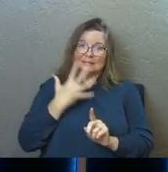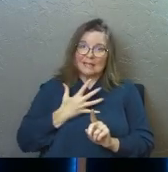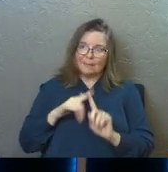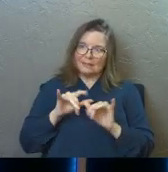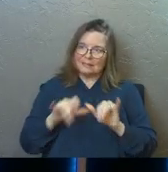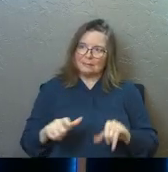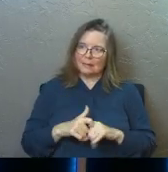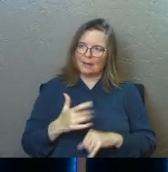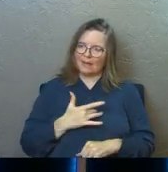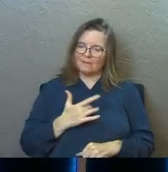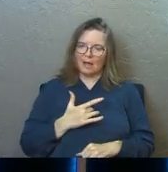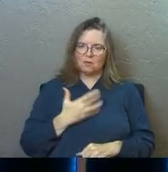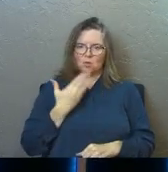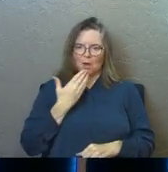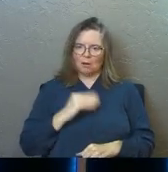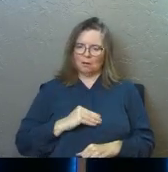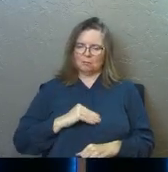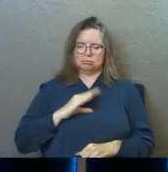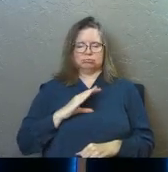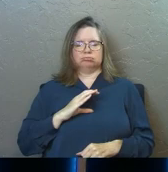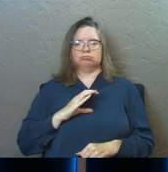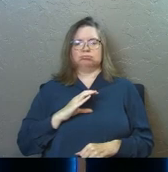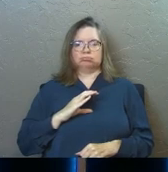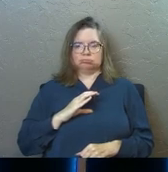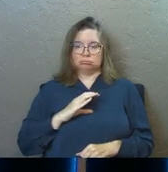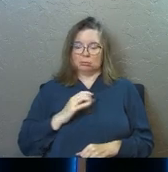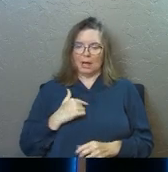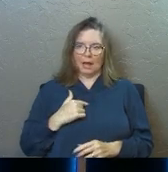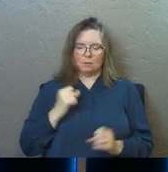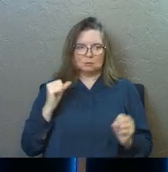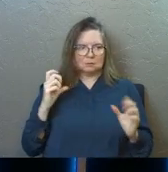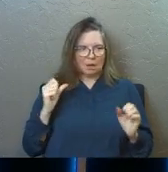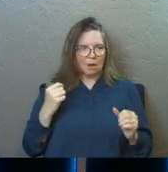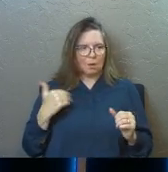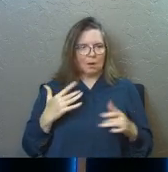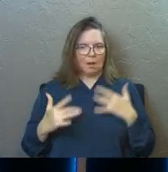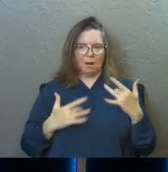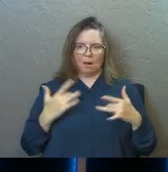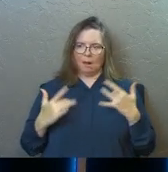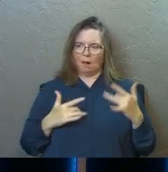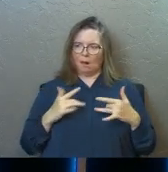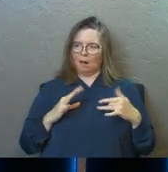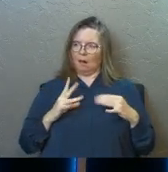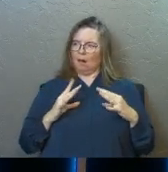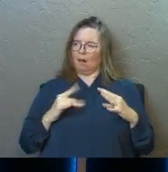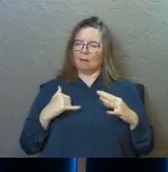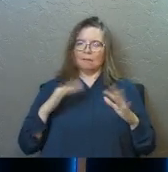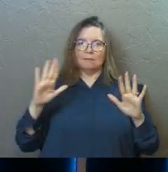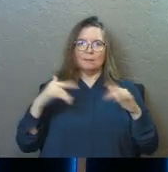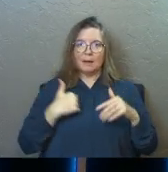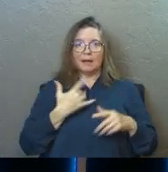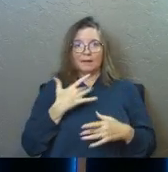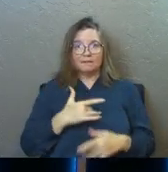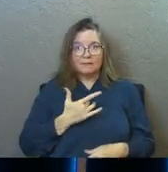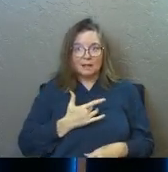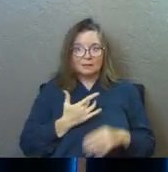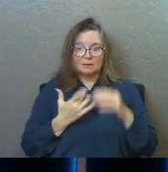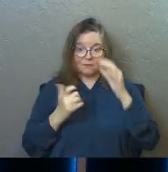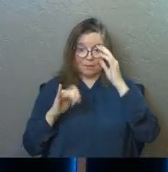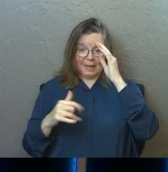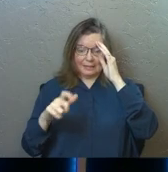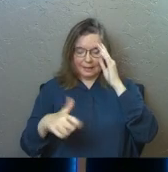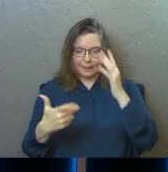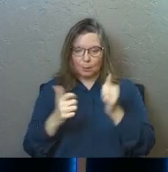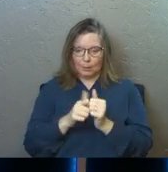but I felt so good about it. So much so that it pretty much just shocked me, like how excited and amazing I felt from